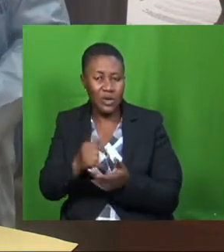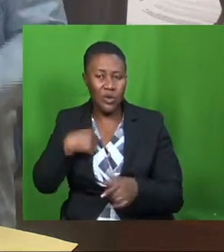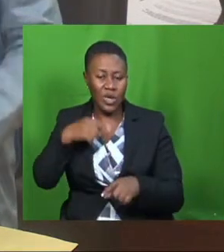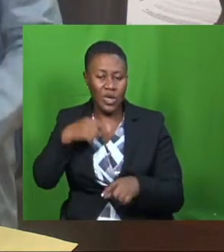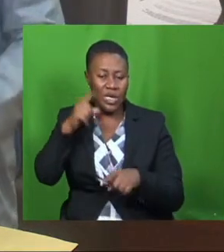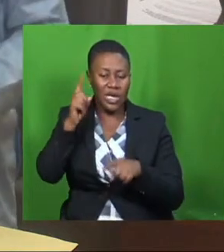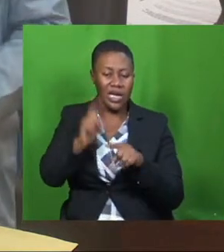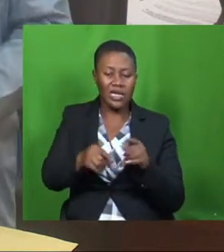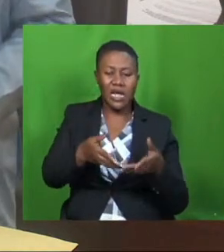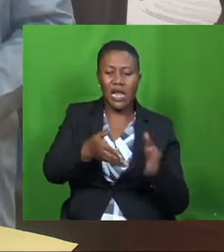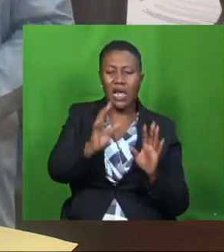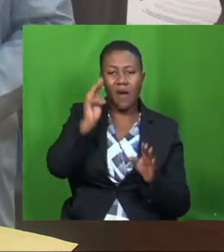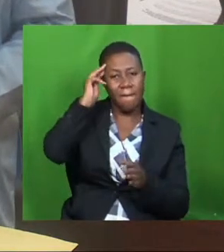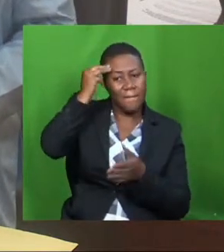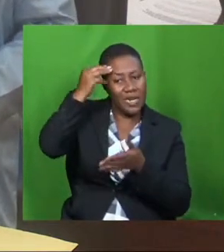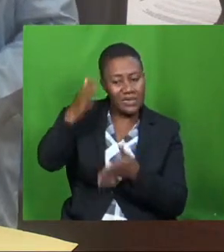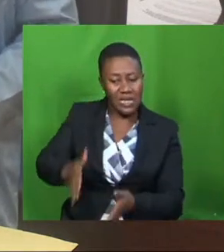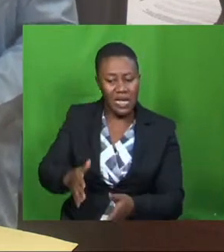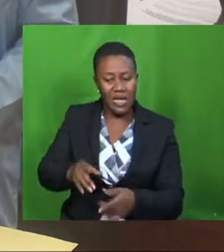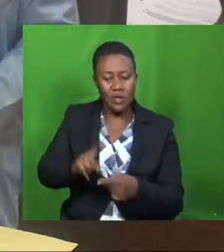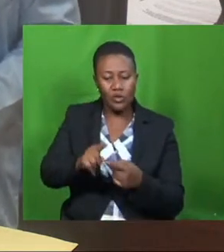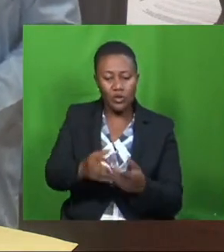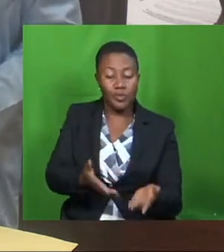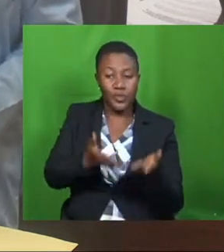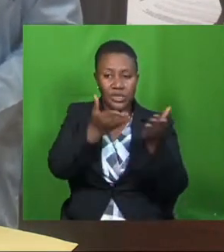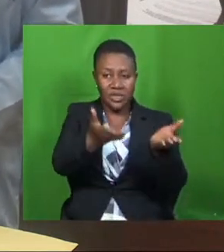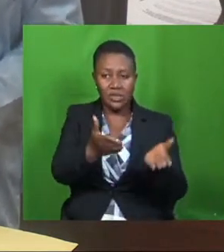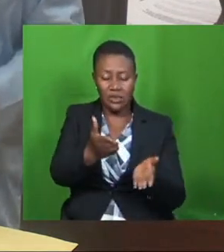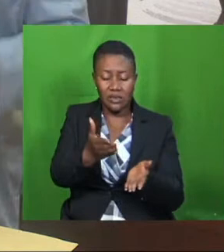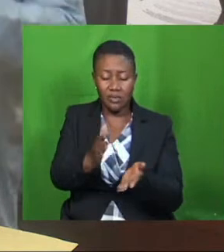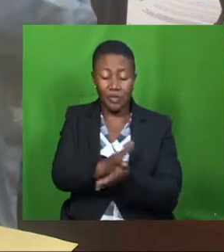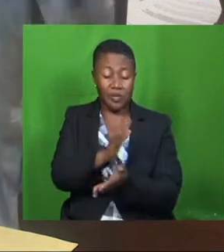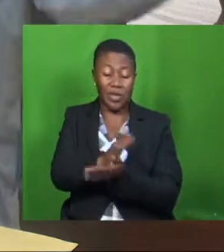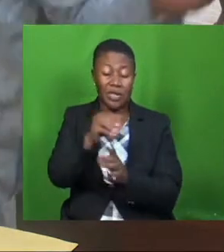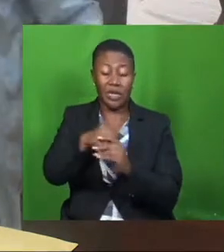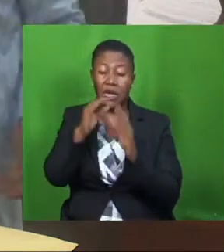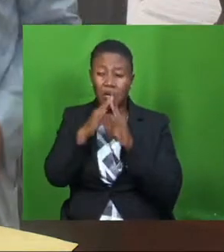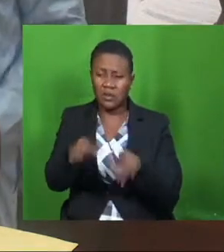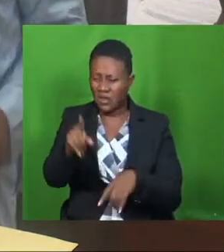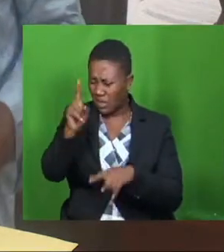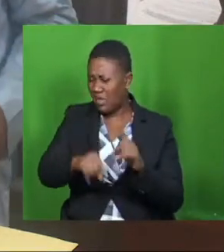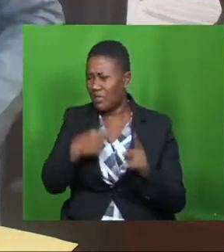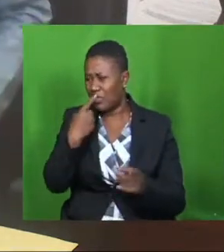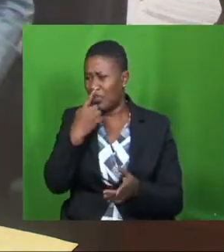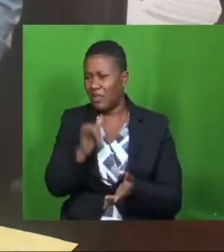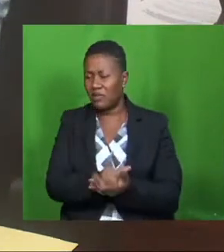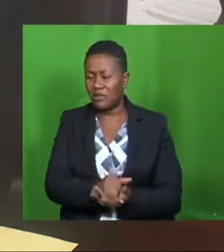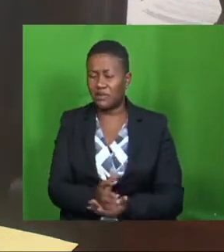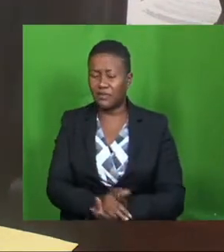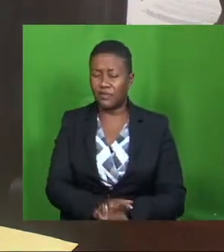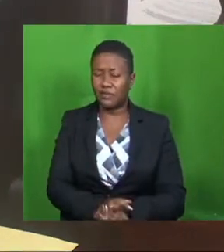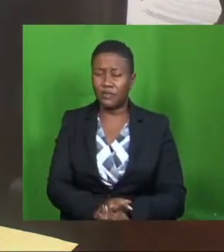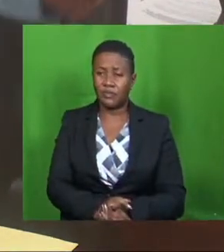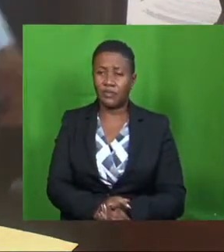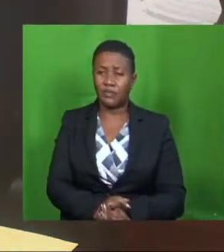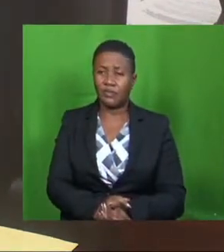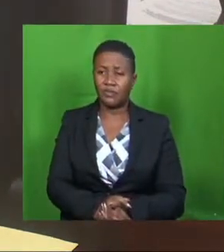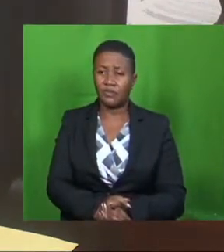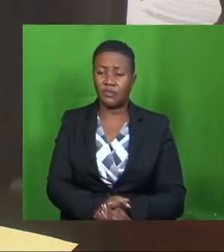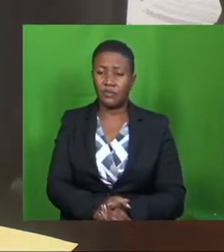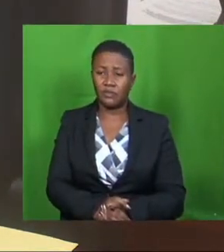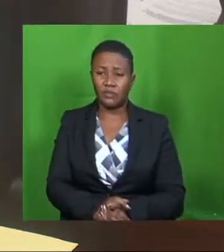Mr. Speaker, as for this talk about borrowing and which government has been on